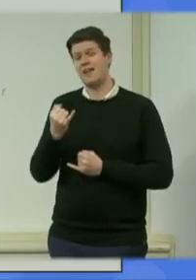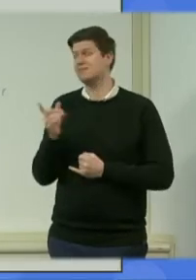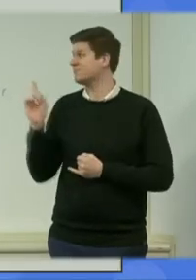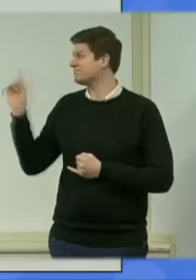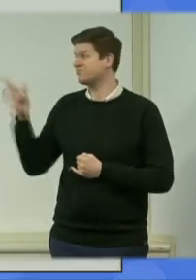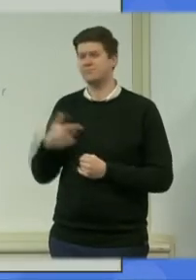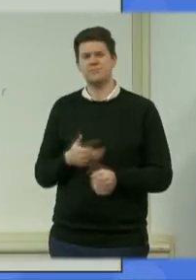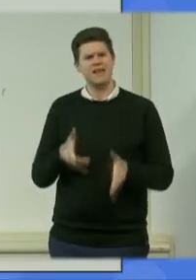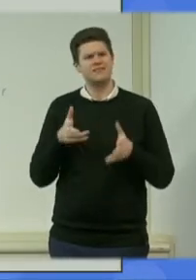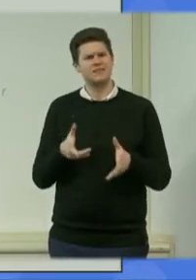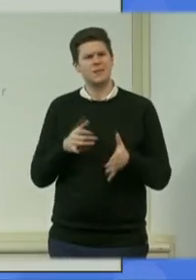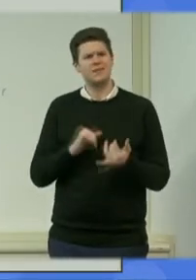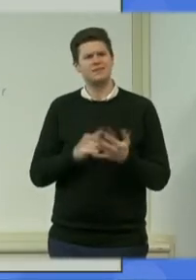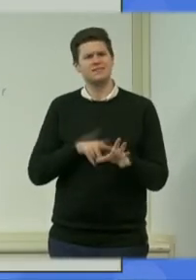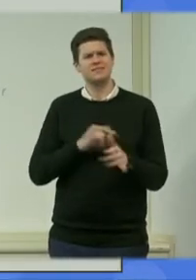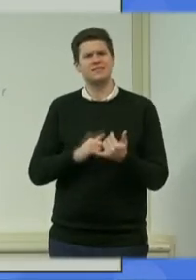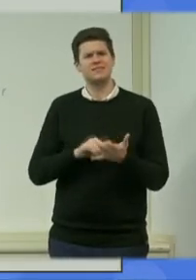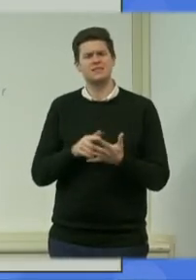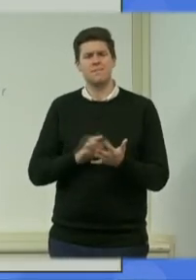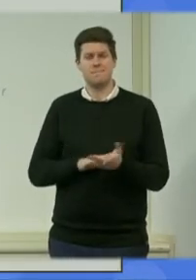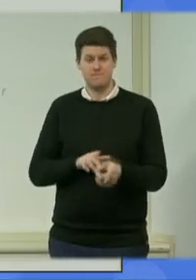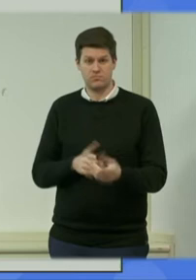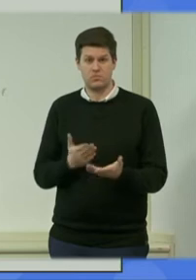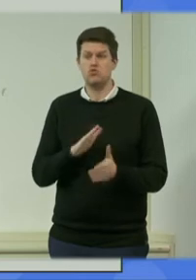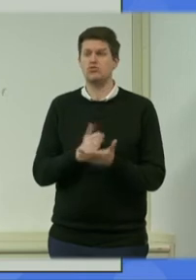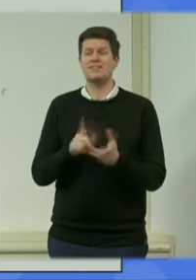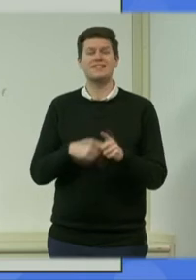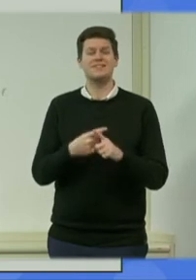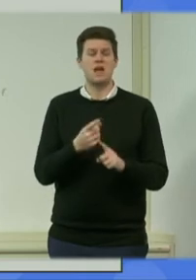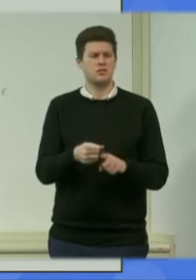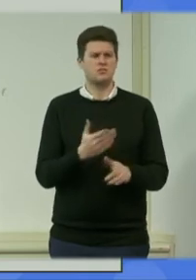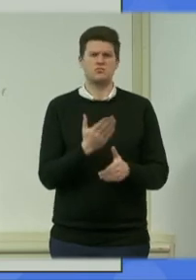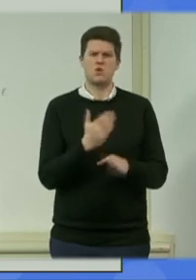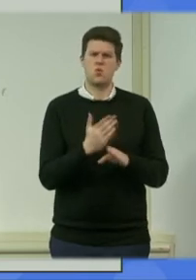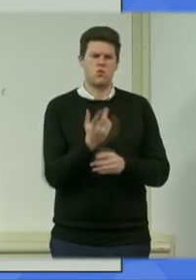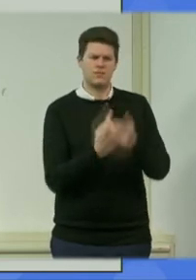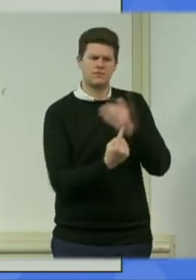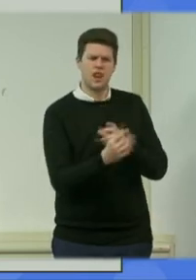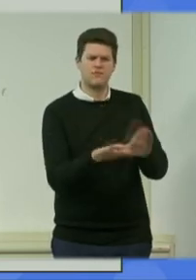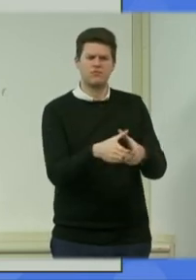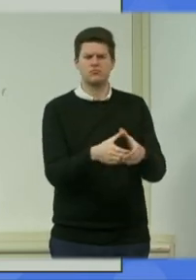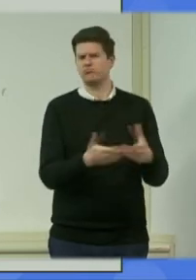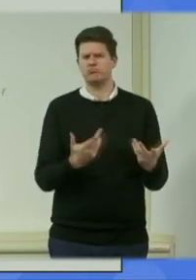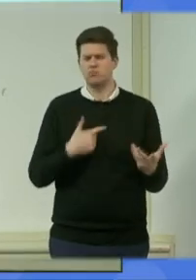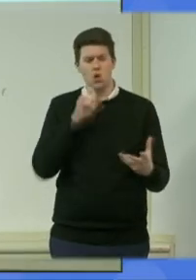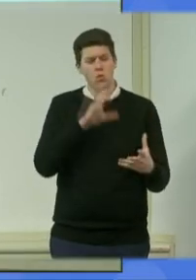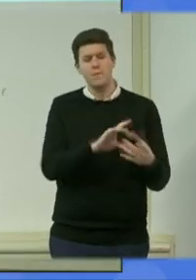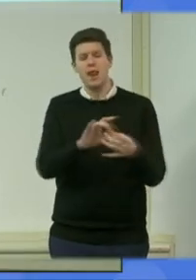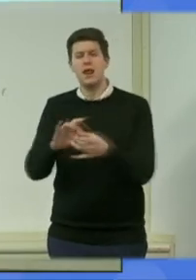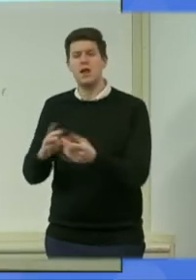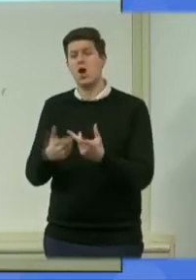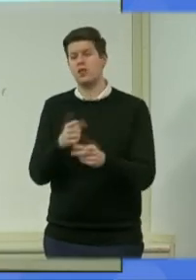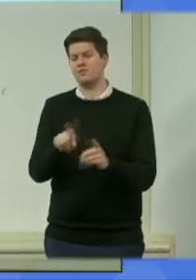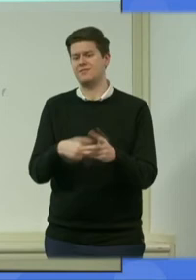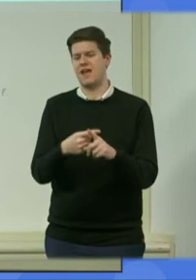should be a system. And I think this is the most important point. Taxes don't exist in isolation. They're part of a system with different taxes and a system where the money